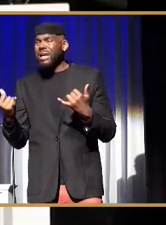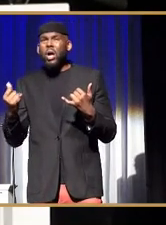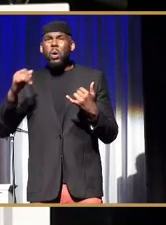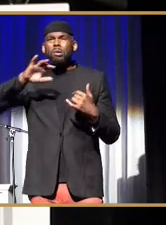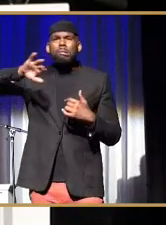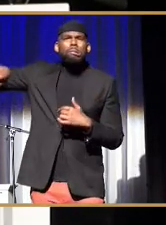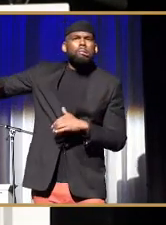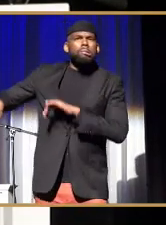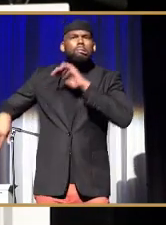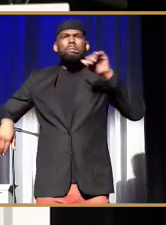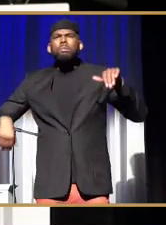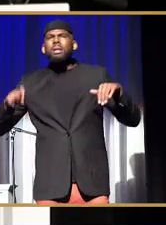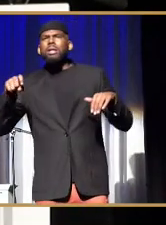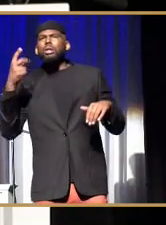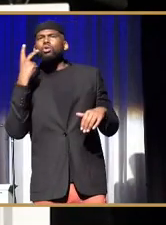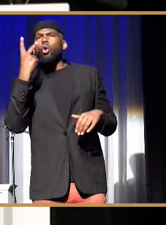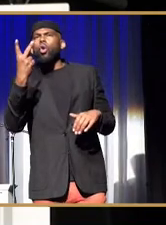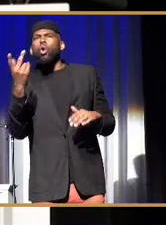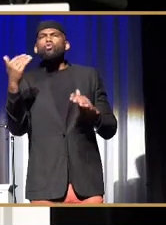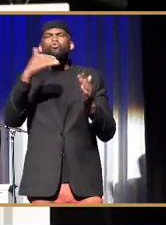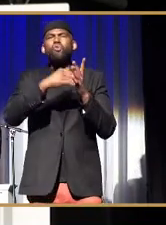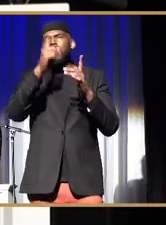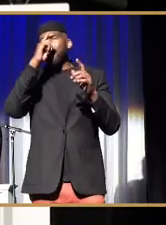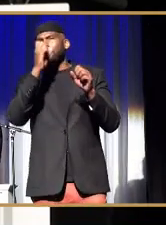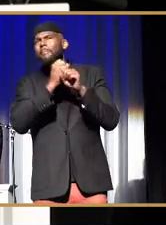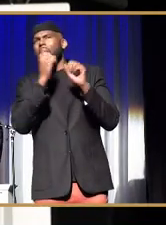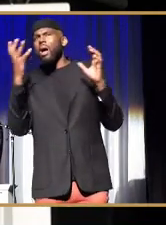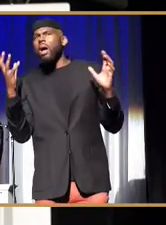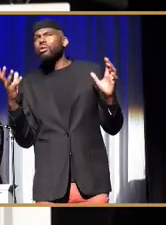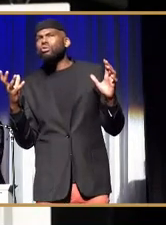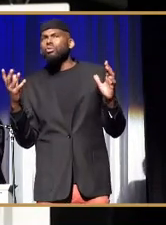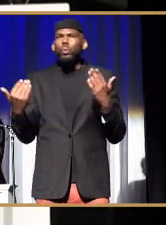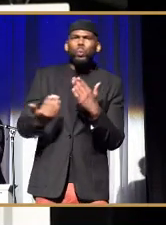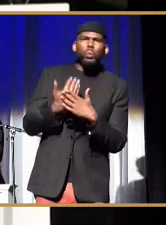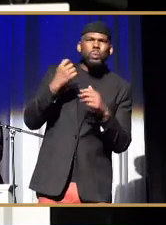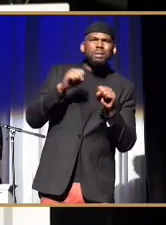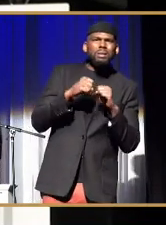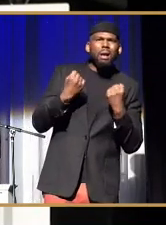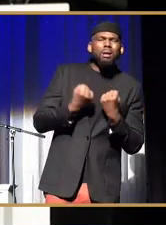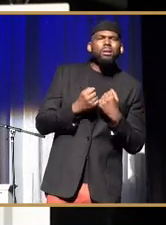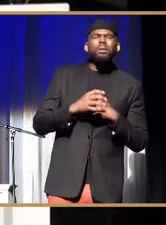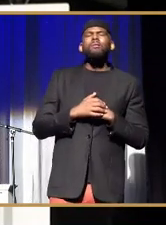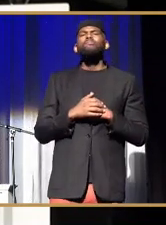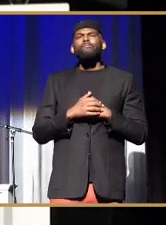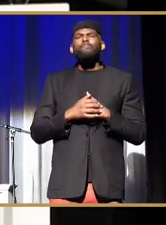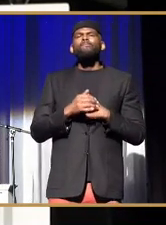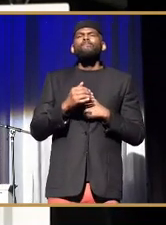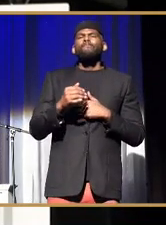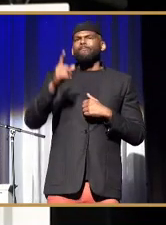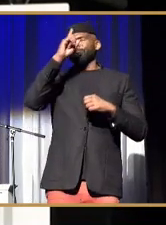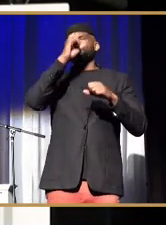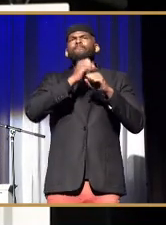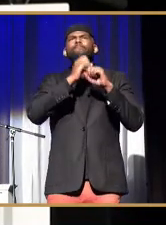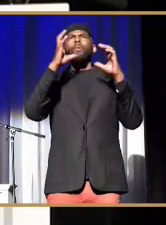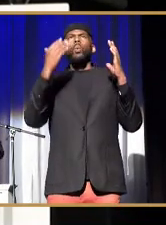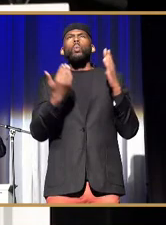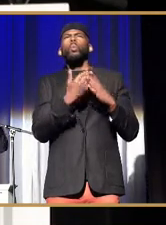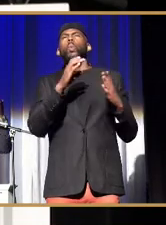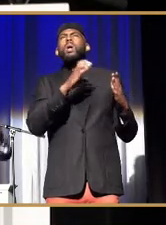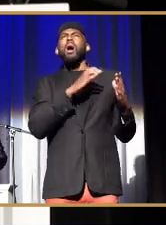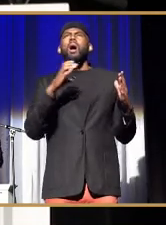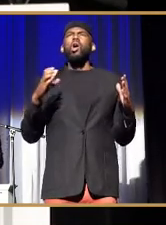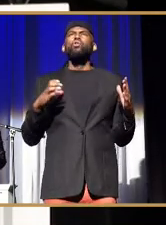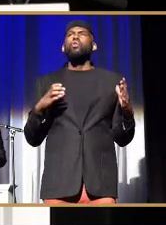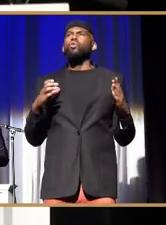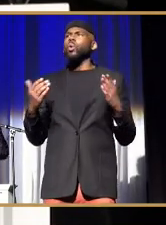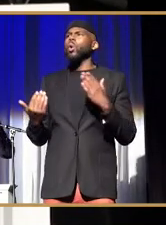and reimagine the ruins. Reimagine a new society. Reimagine a new Congress. Reimagine a